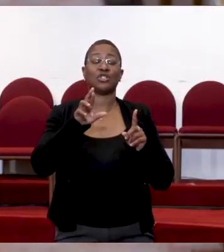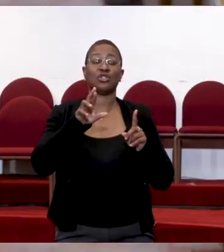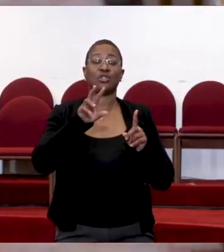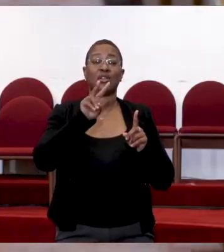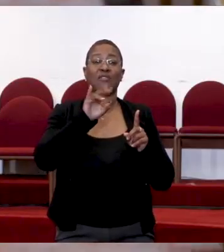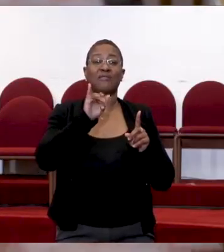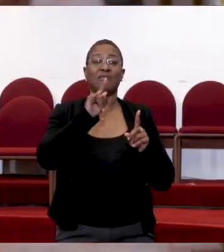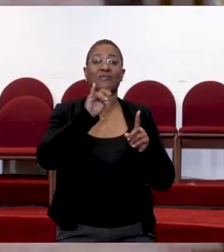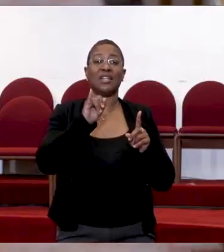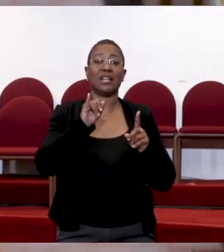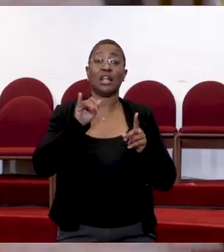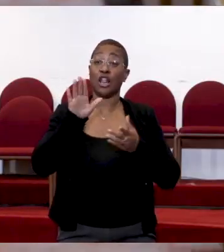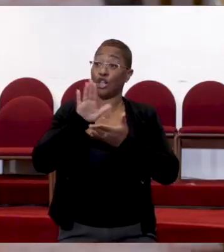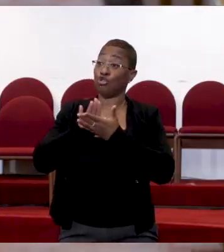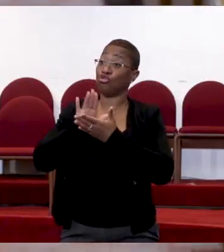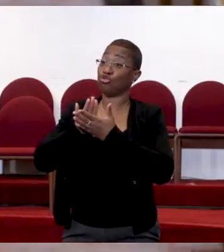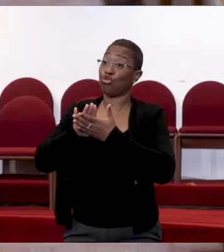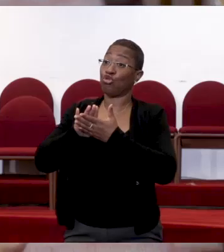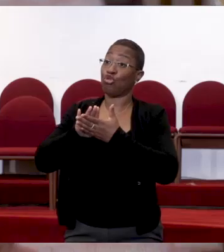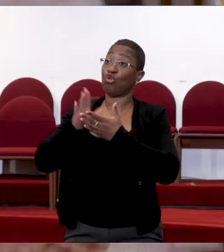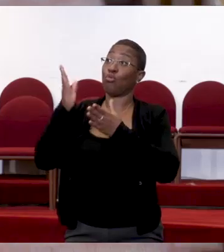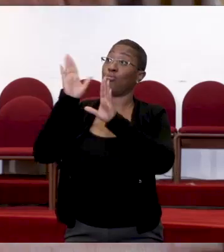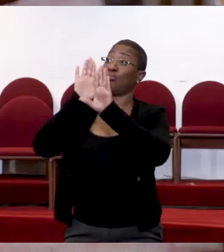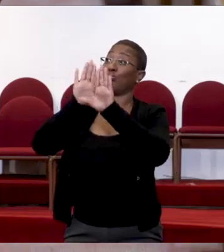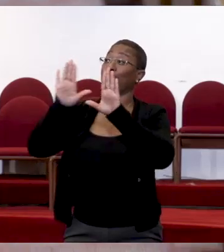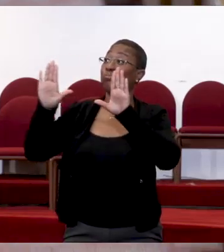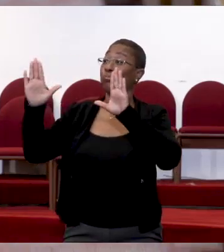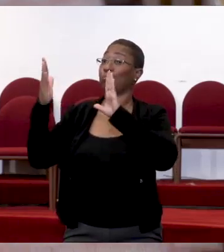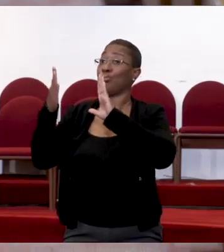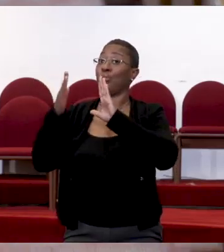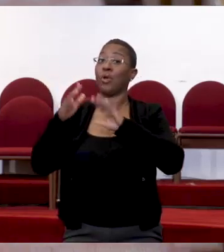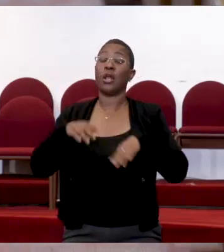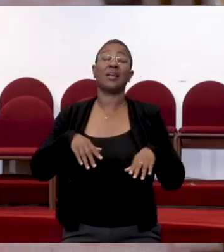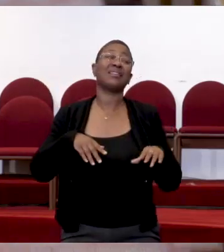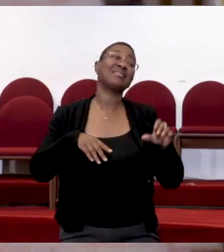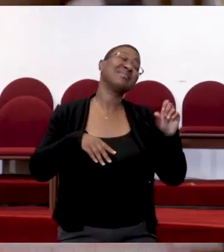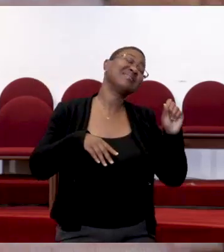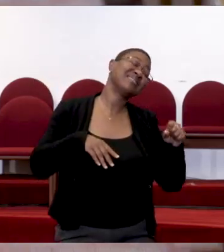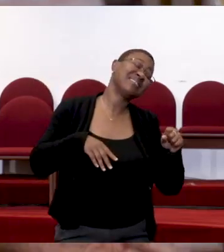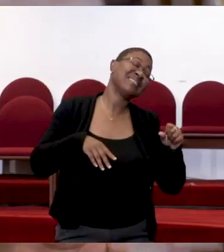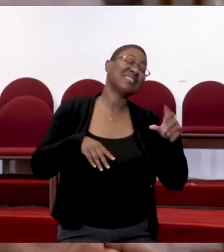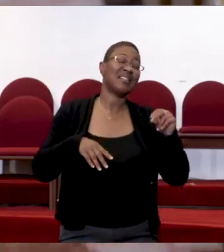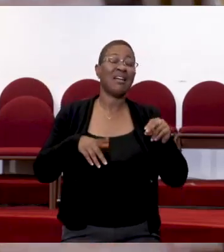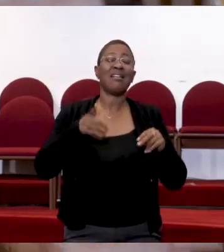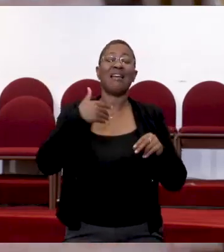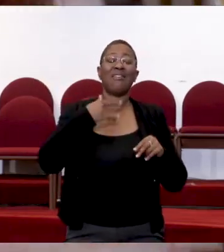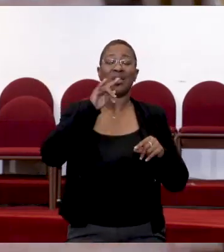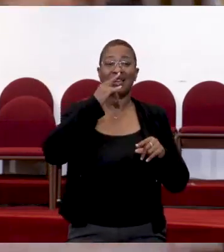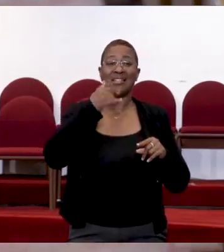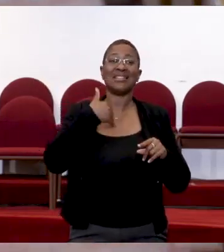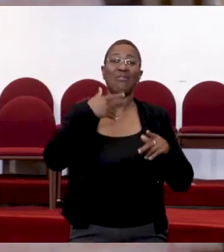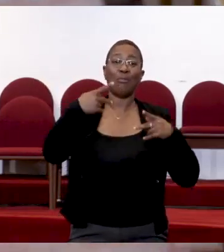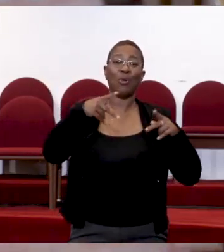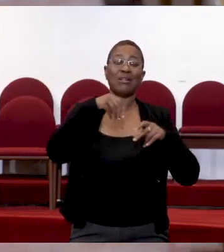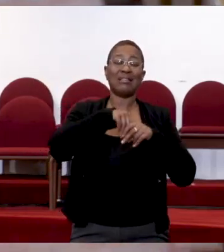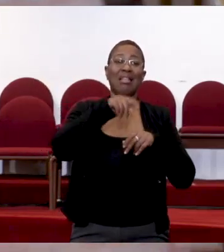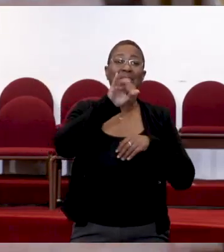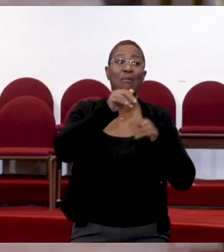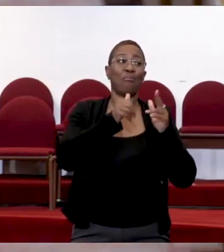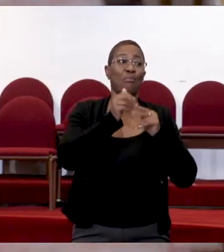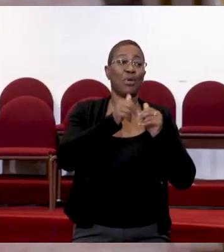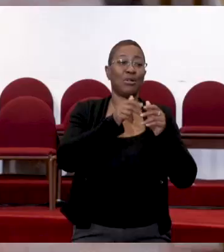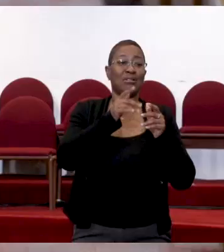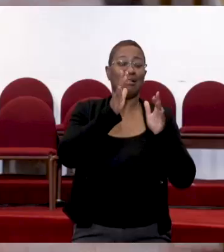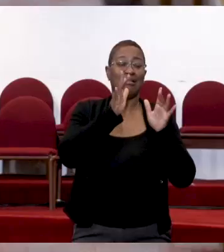secured? It is and it's not. They got kids having raves up in there. Okay, so here's what we can do, is